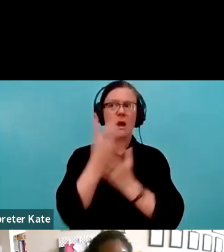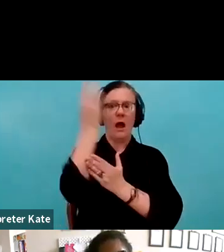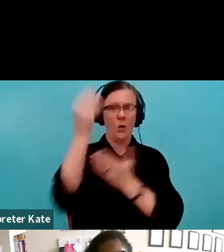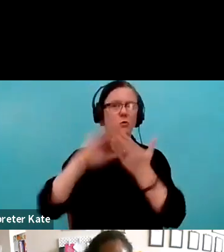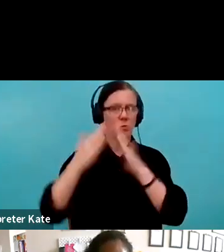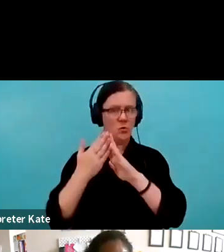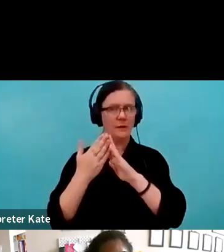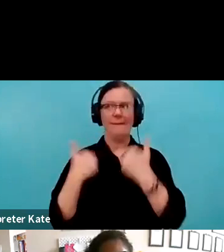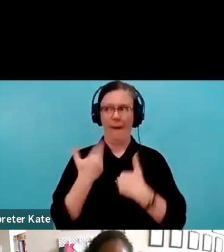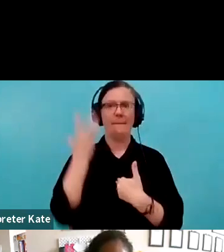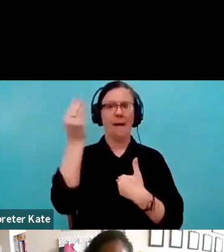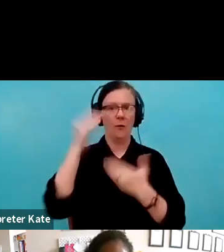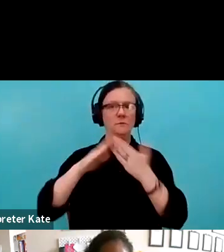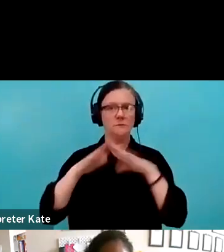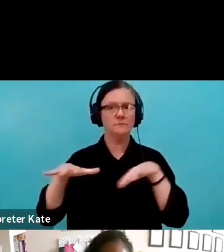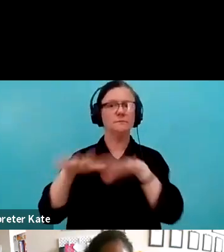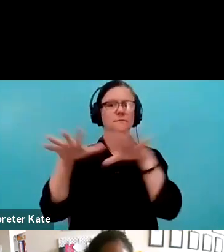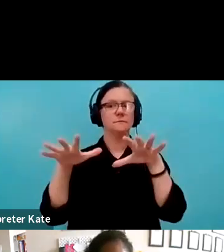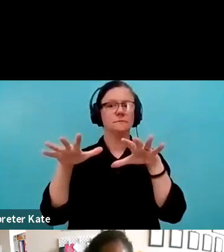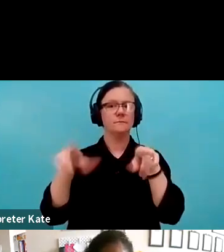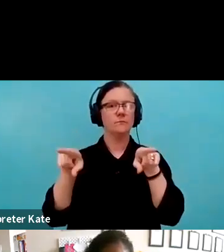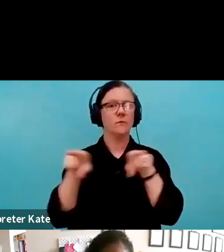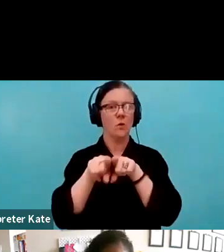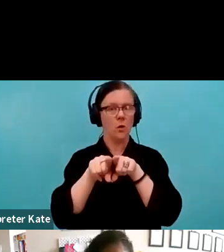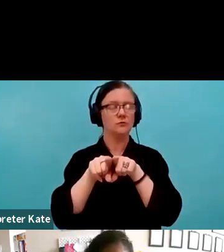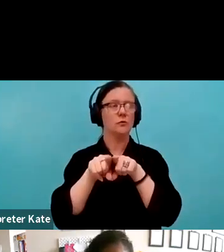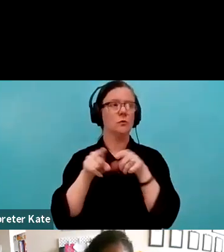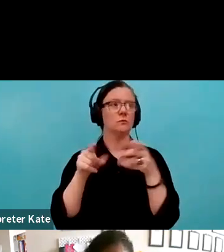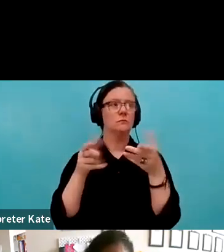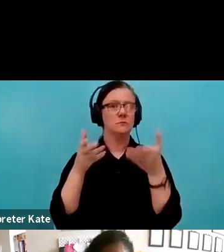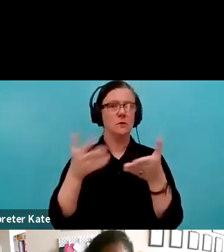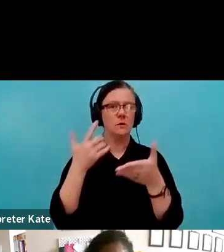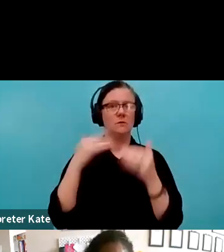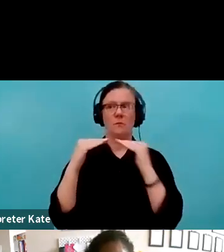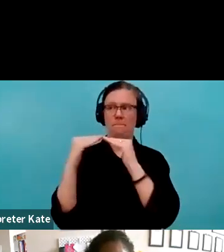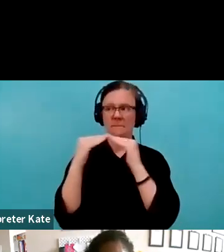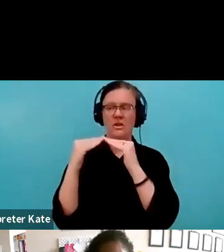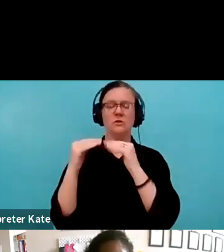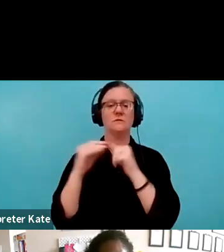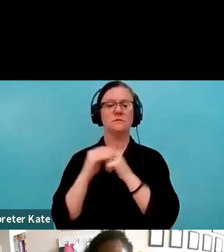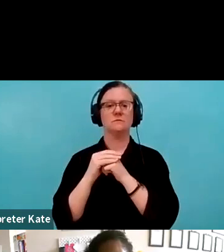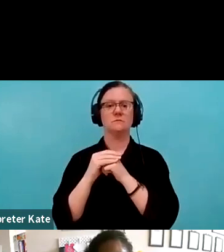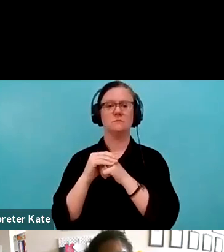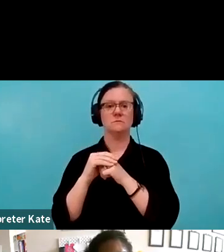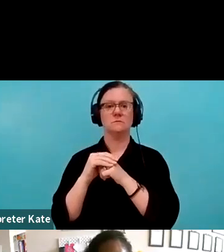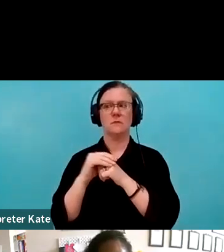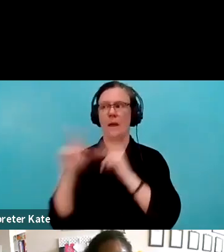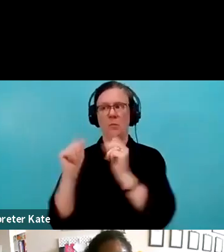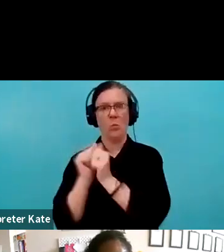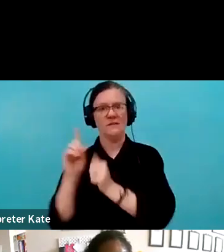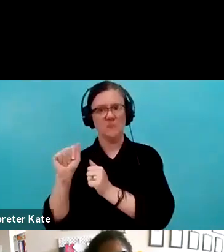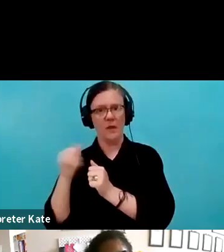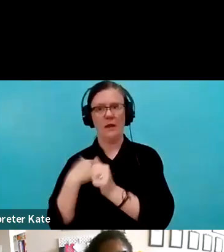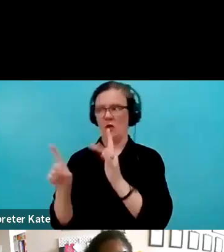community, and showing up and being present for my peers and my fellow people with disabilities